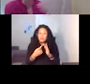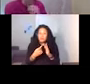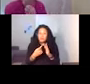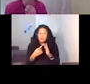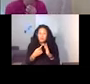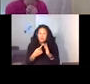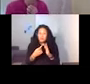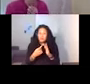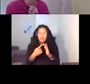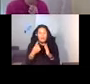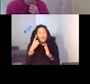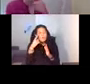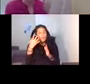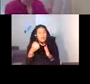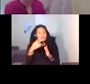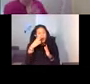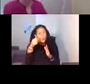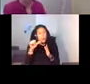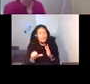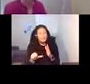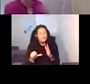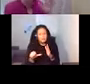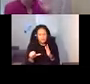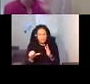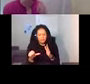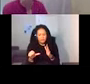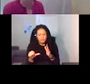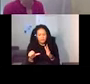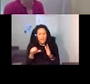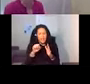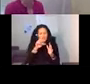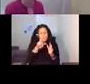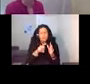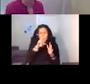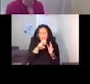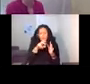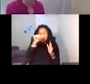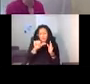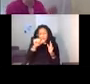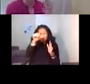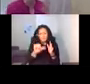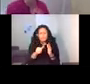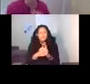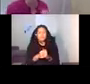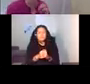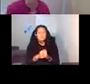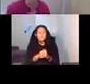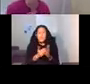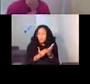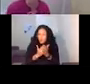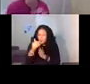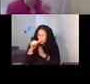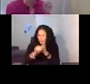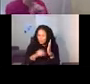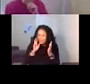I think we have the old list here, so I might have to just jump around from one to the other. So I shall go through the list that I